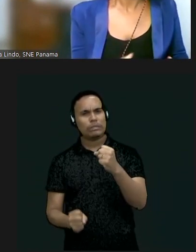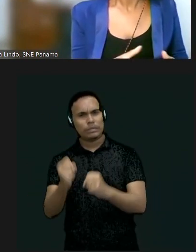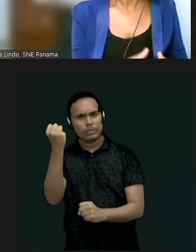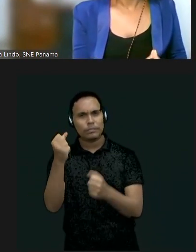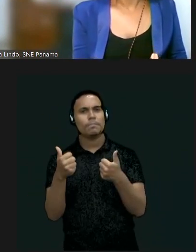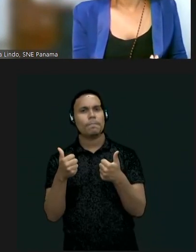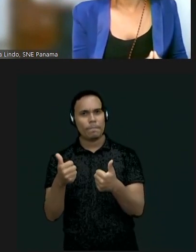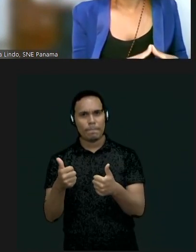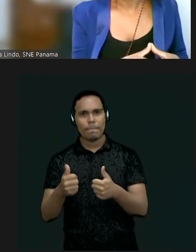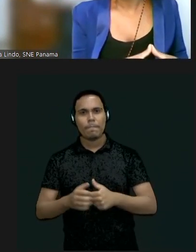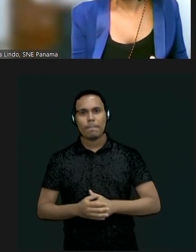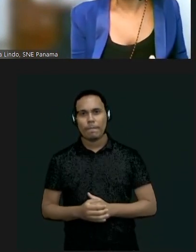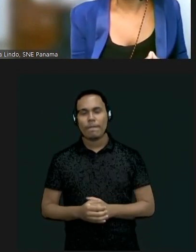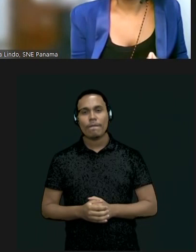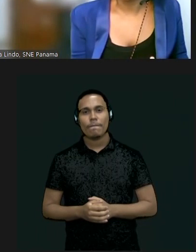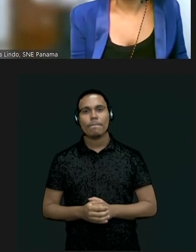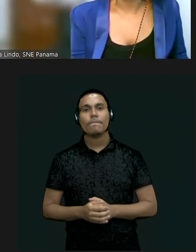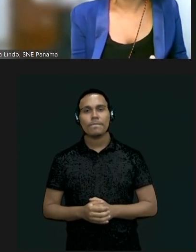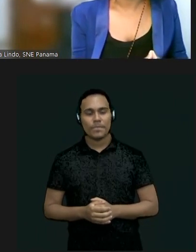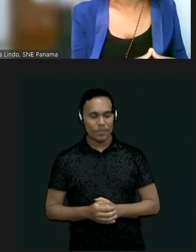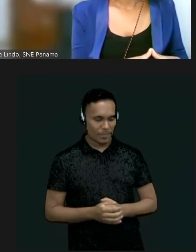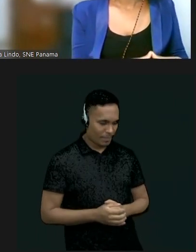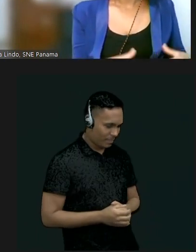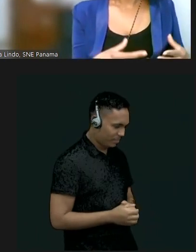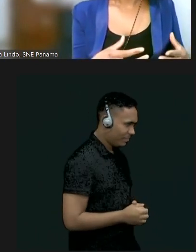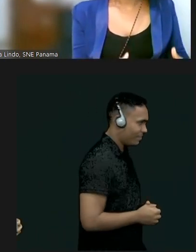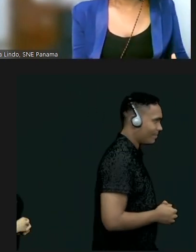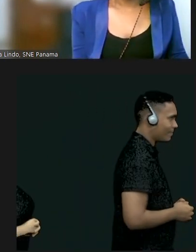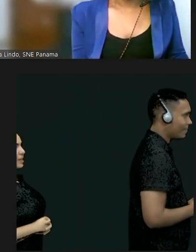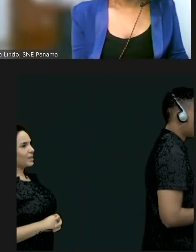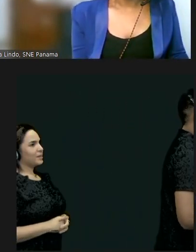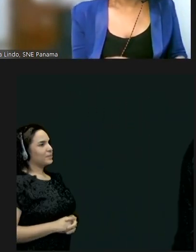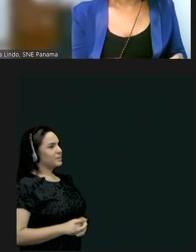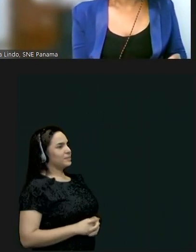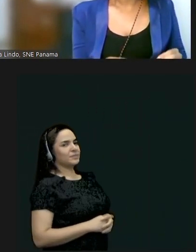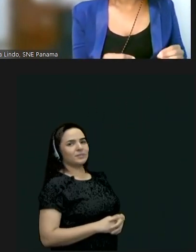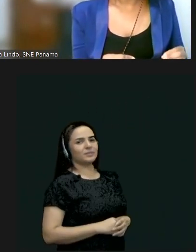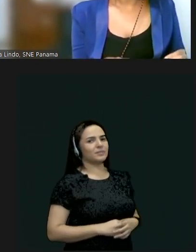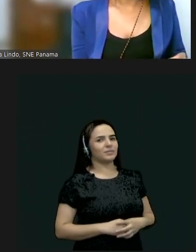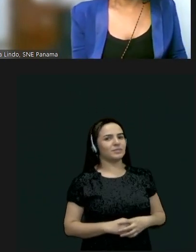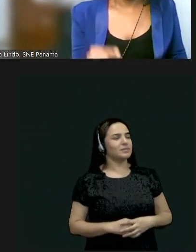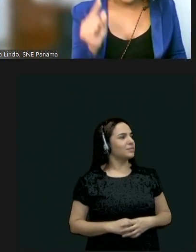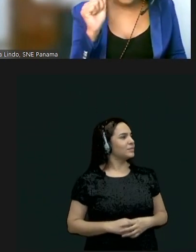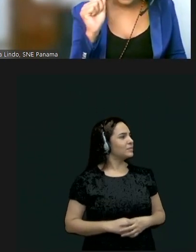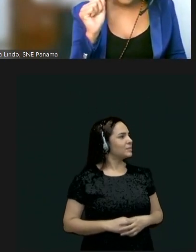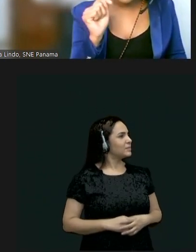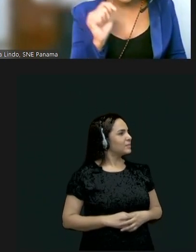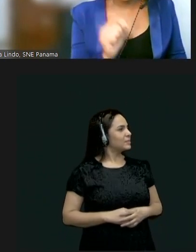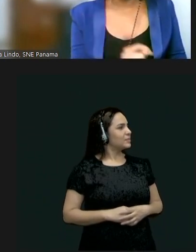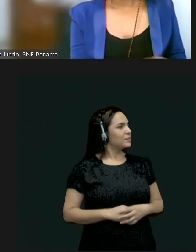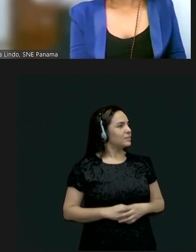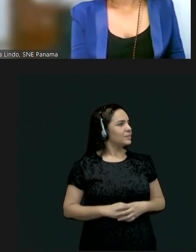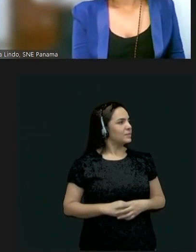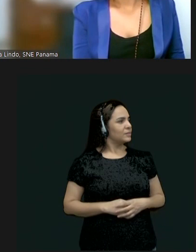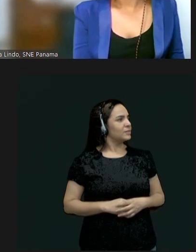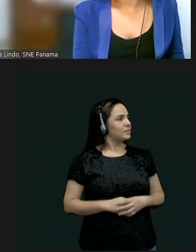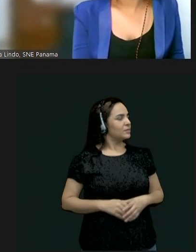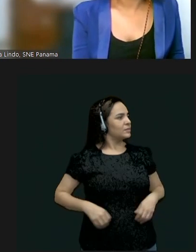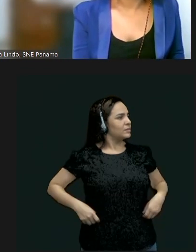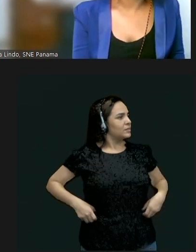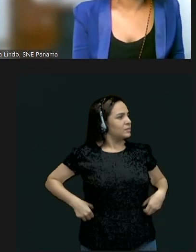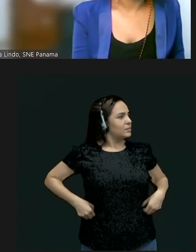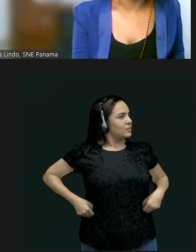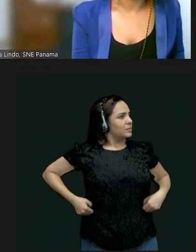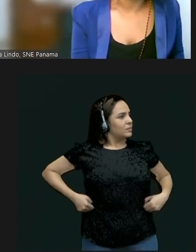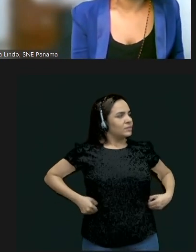green hydrogen and its derivatives, together with the logistics services to really offer